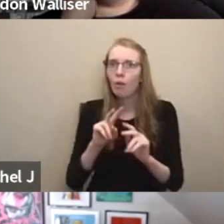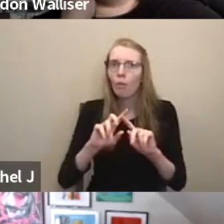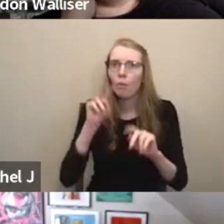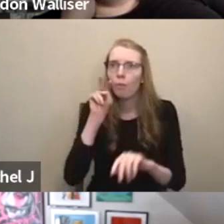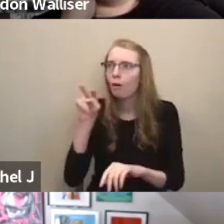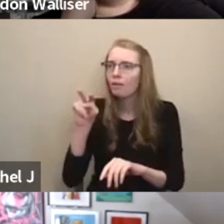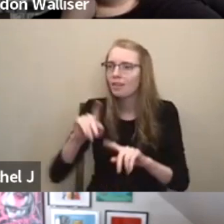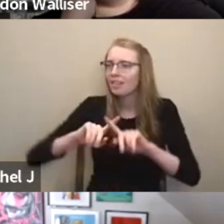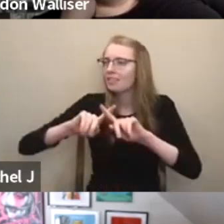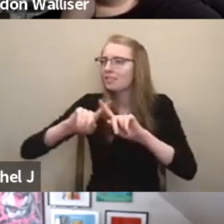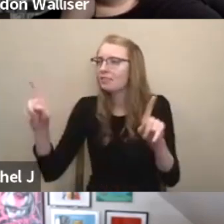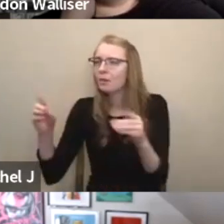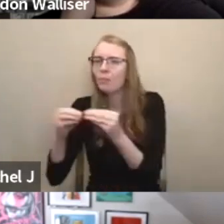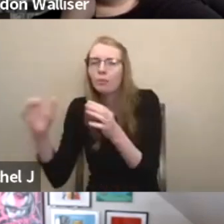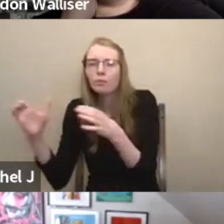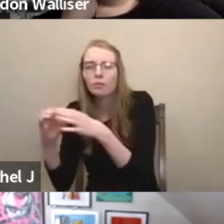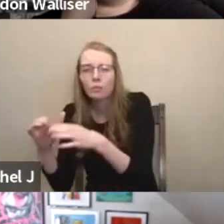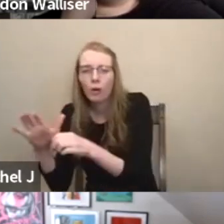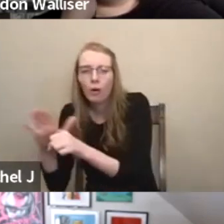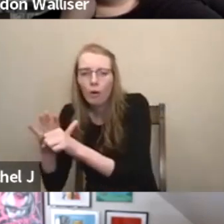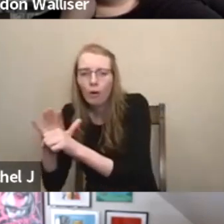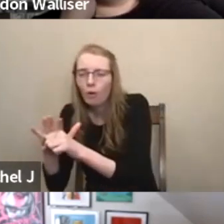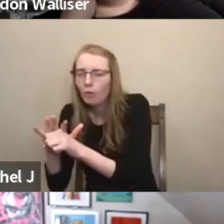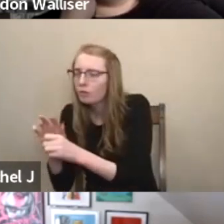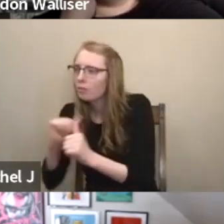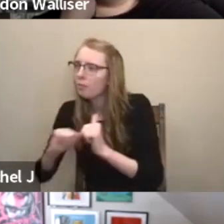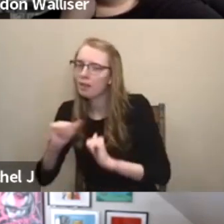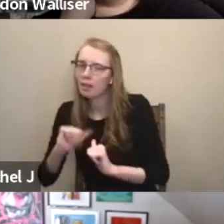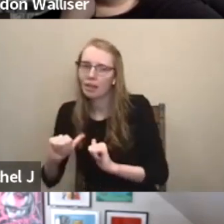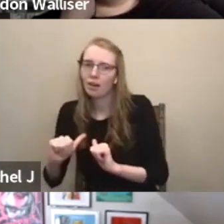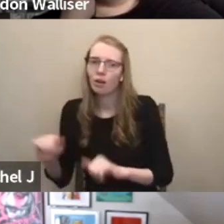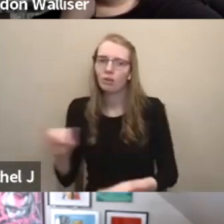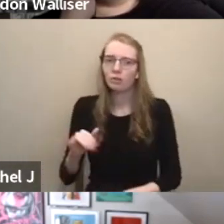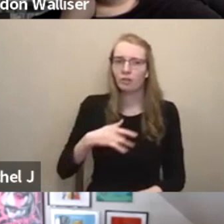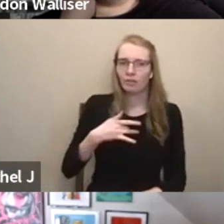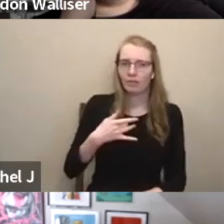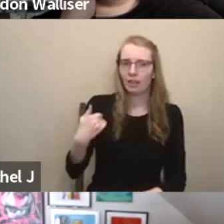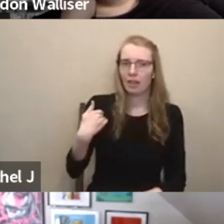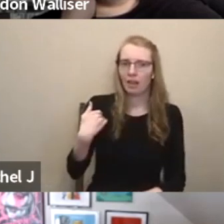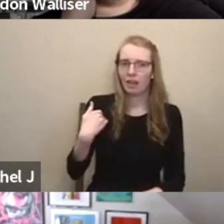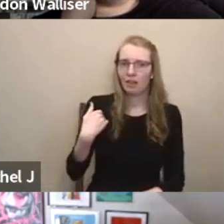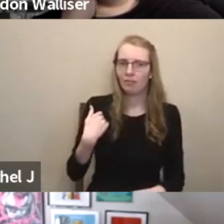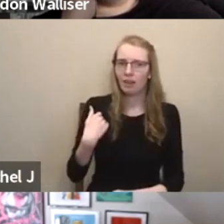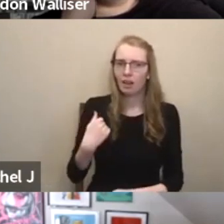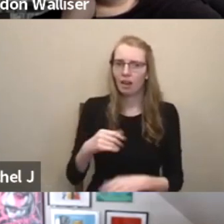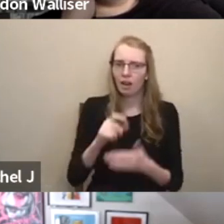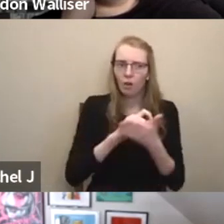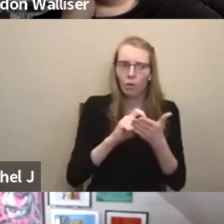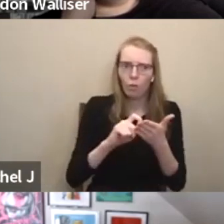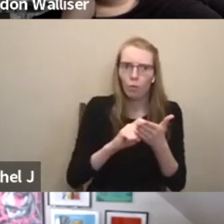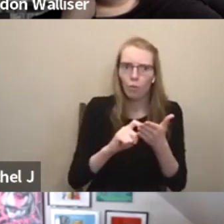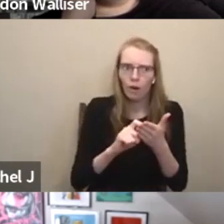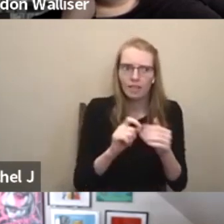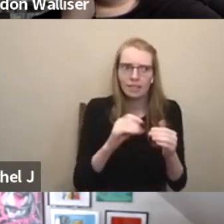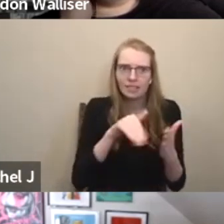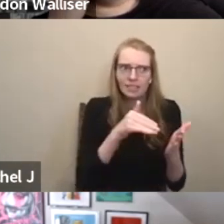sort of gets into commissions a little bit too, but I feel like there are playwright centers across the country that I need to pay better attention to. They're already doing a bunch of that